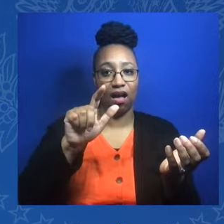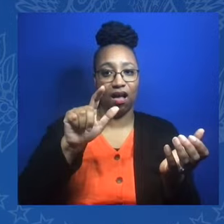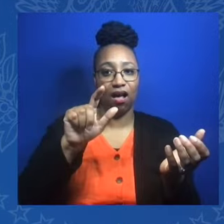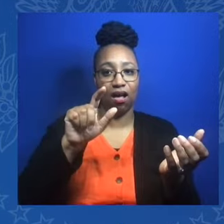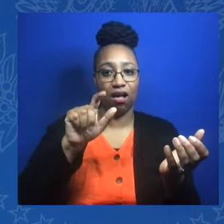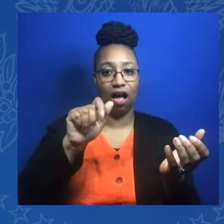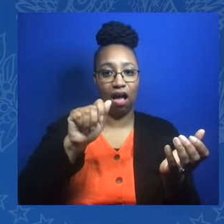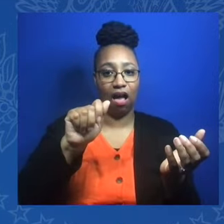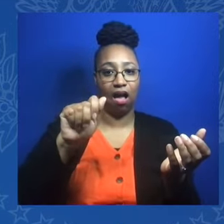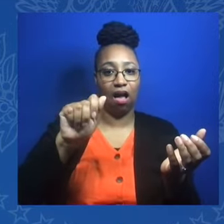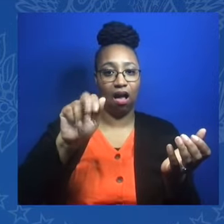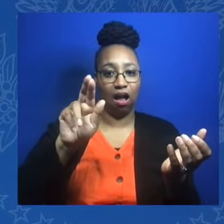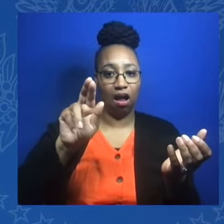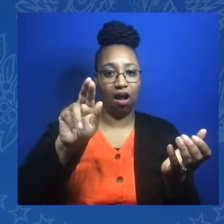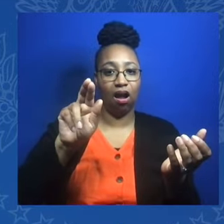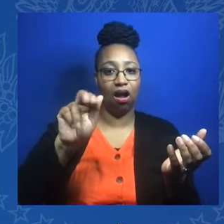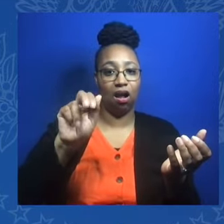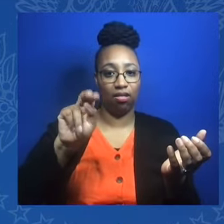Canadian.